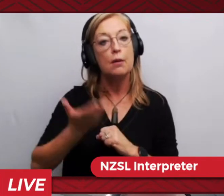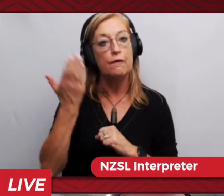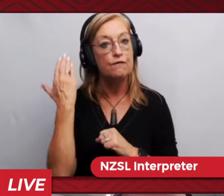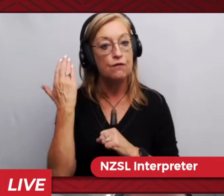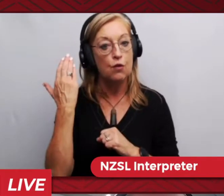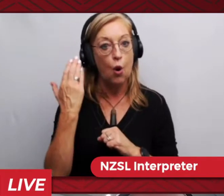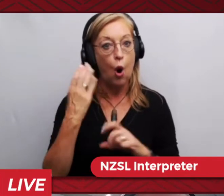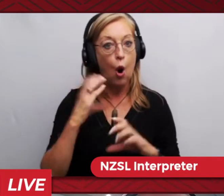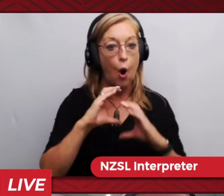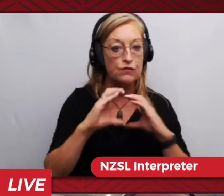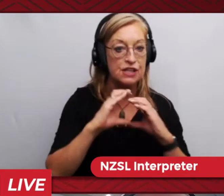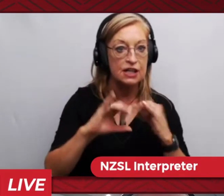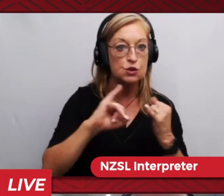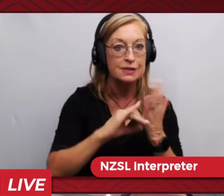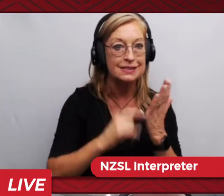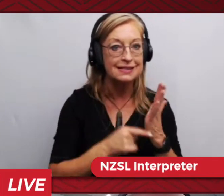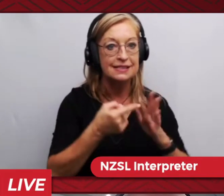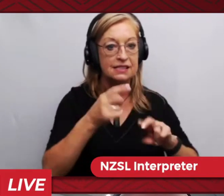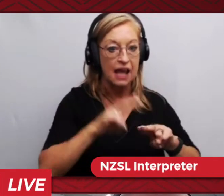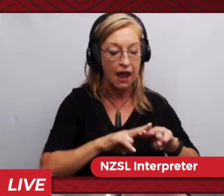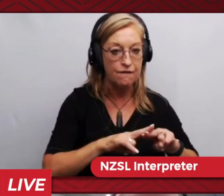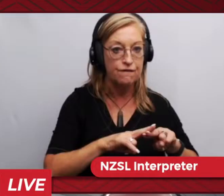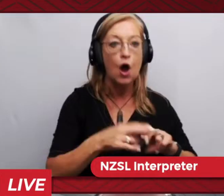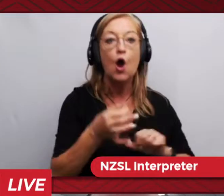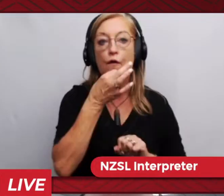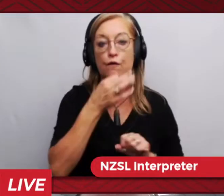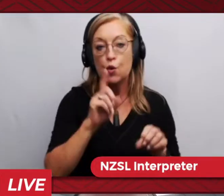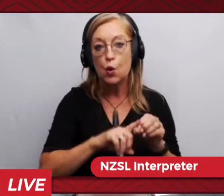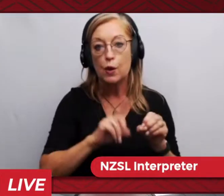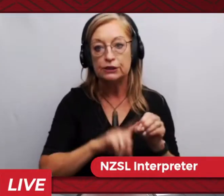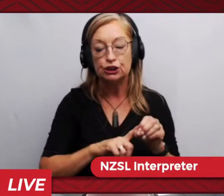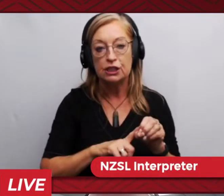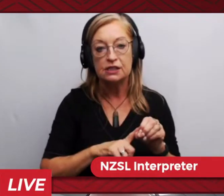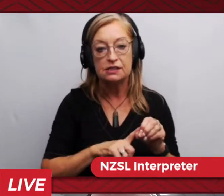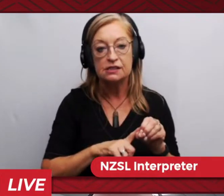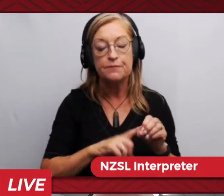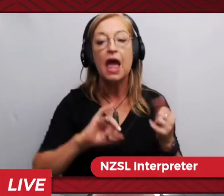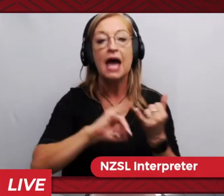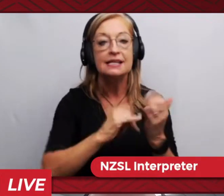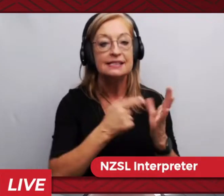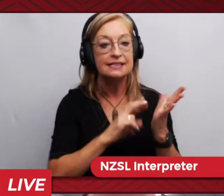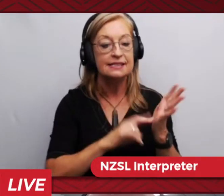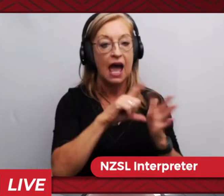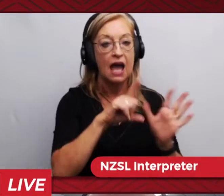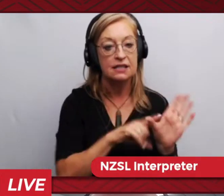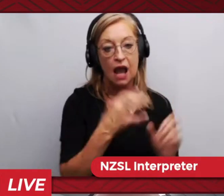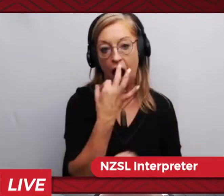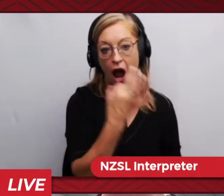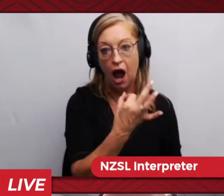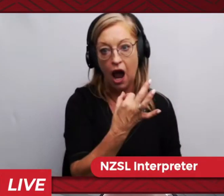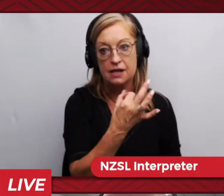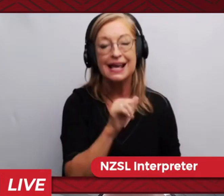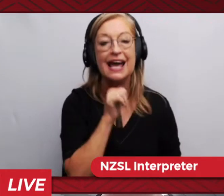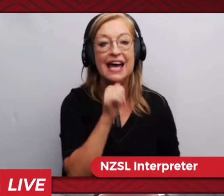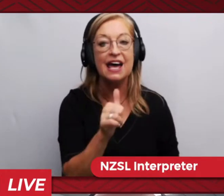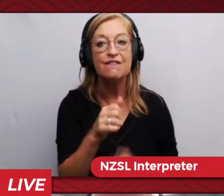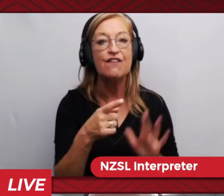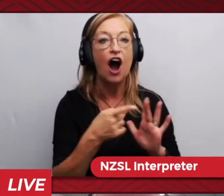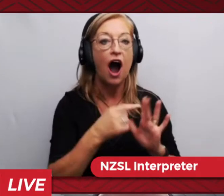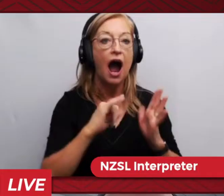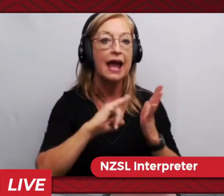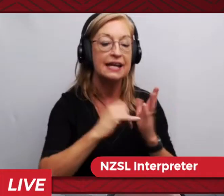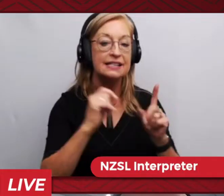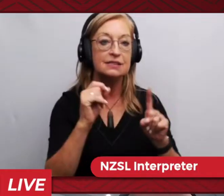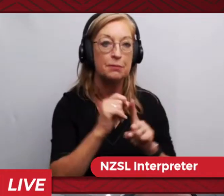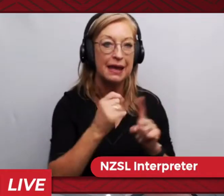of questions that came through earlier. Sandy asked, what do we do if our ISP is woefully